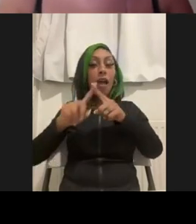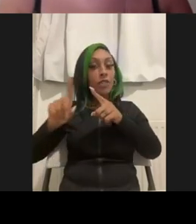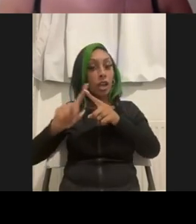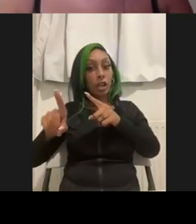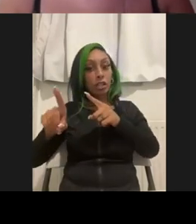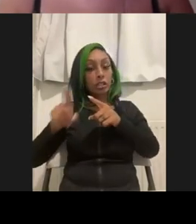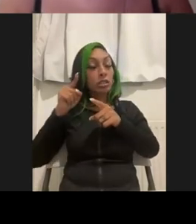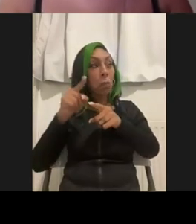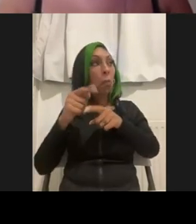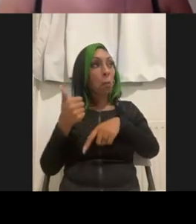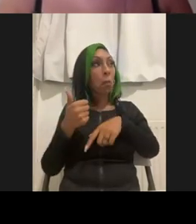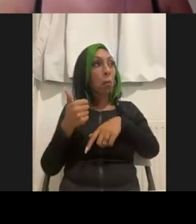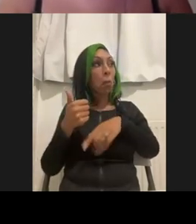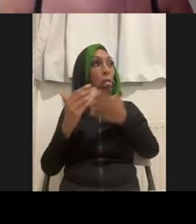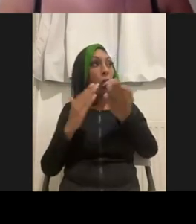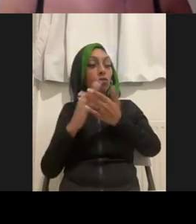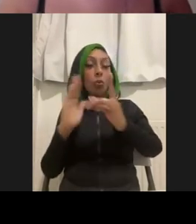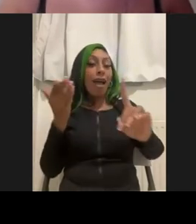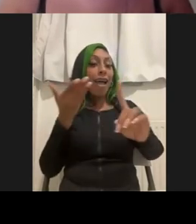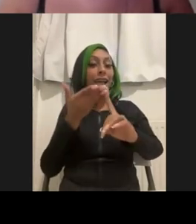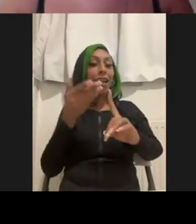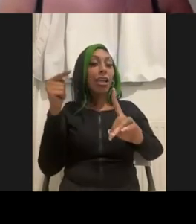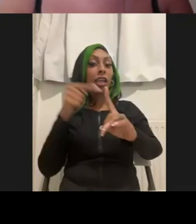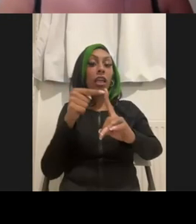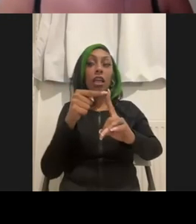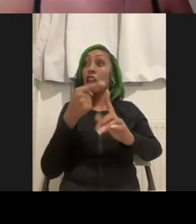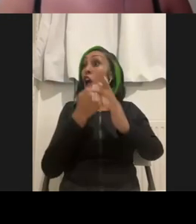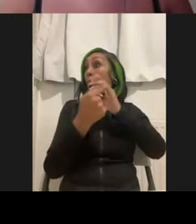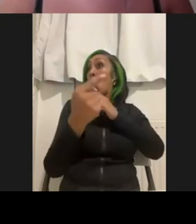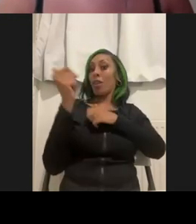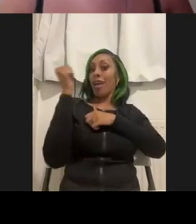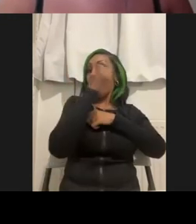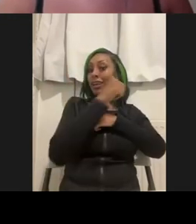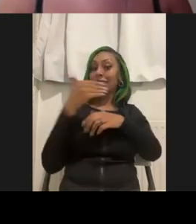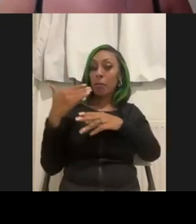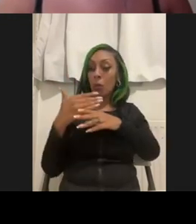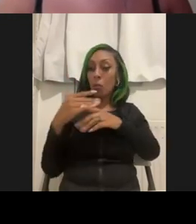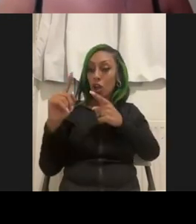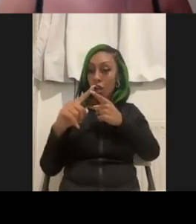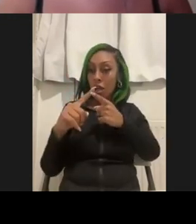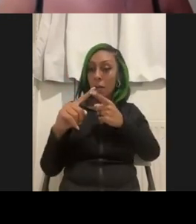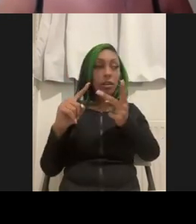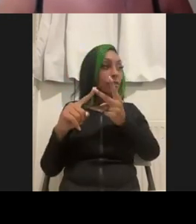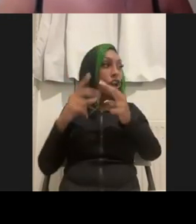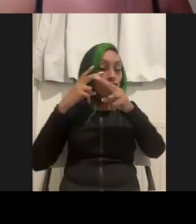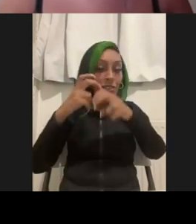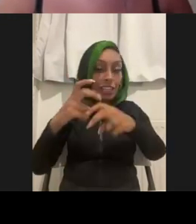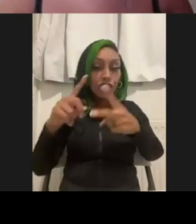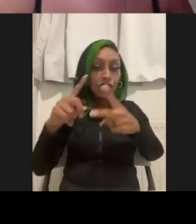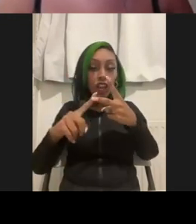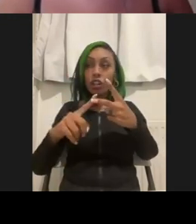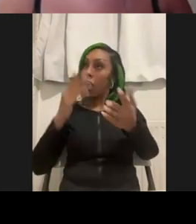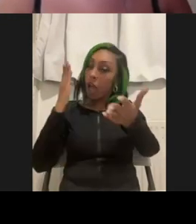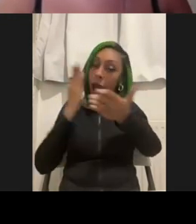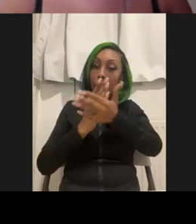in some ways driven by not just academic work, but various bits of research that have said there is a real issue